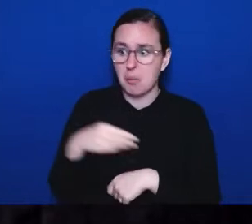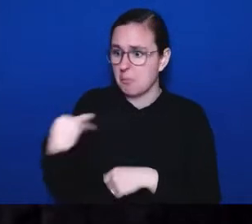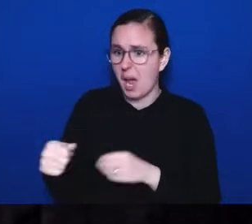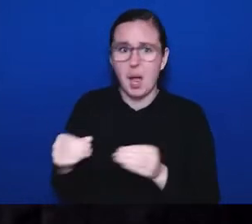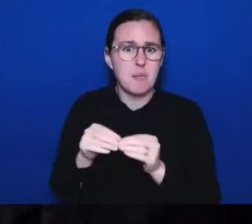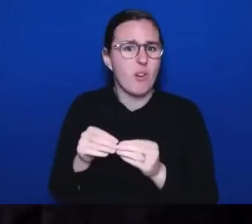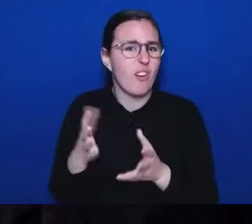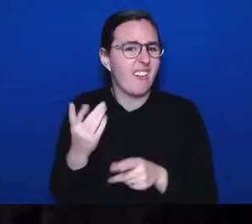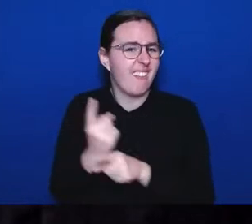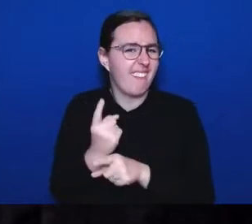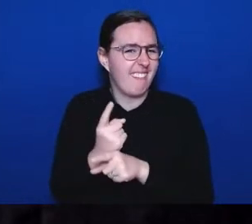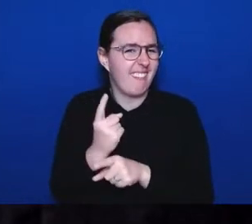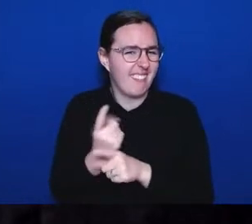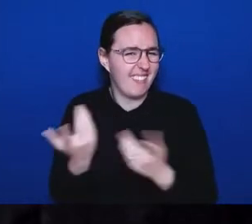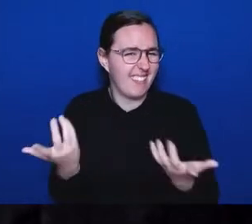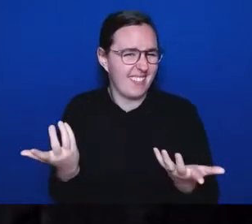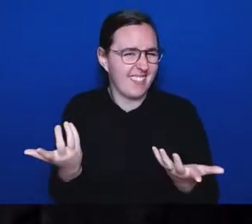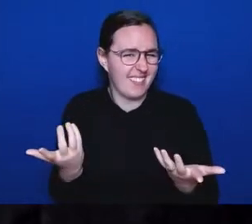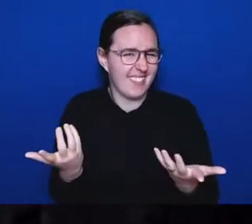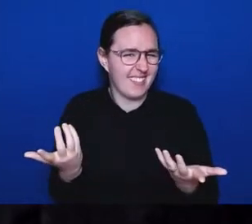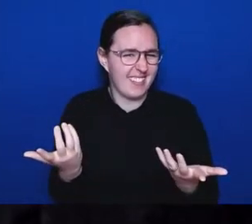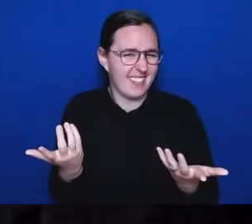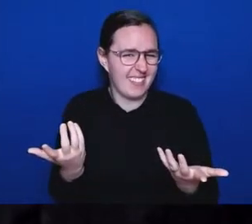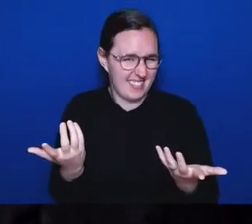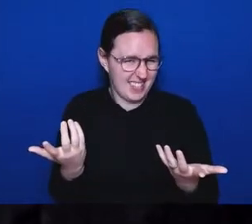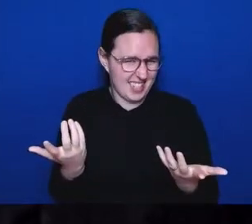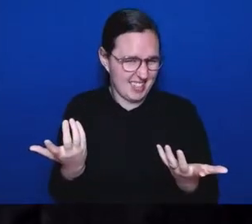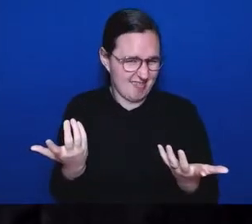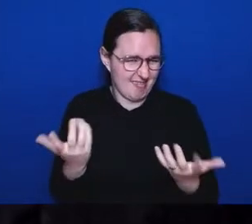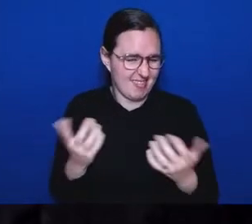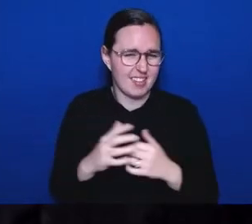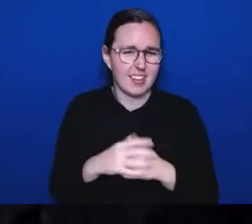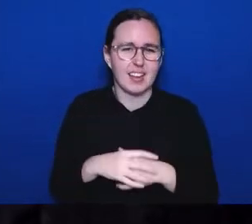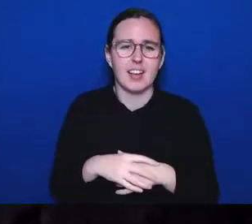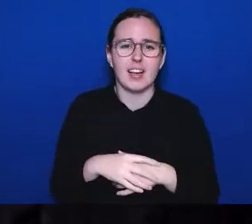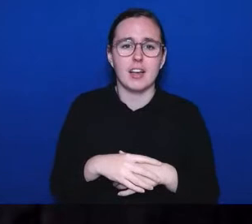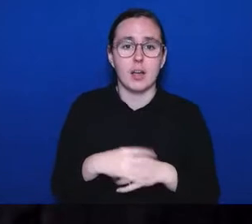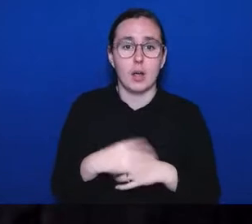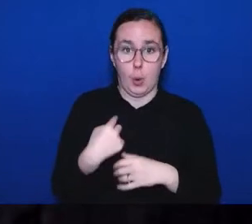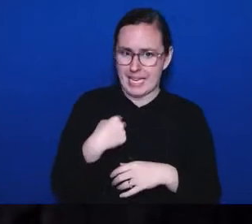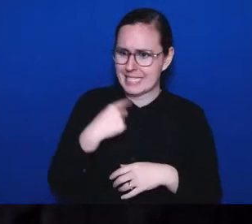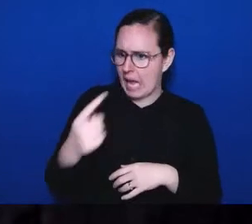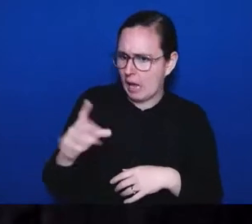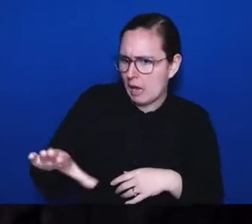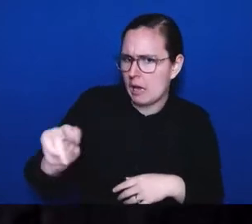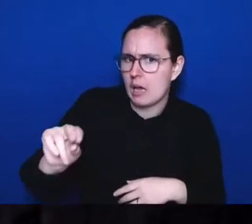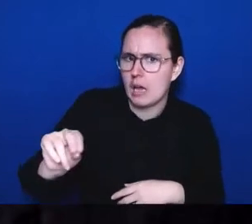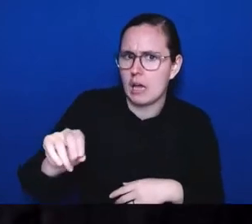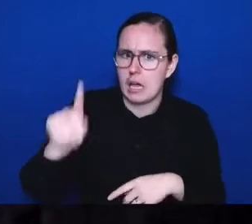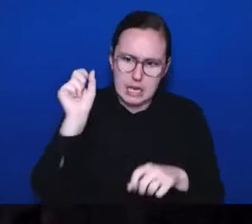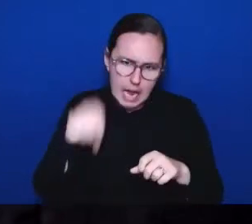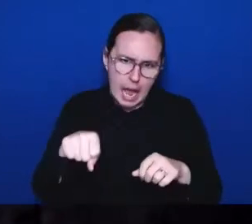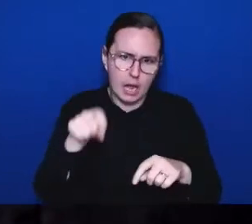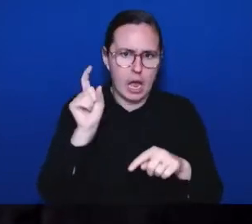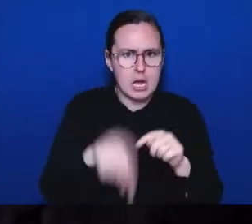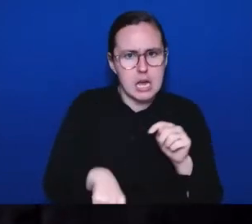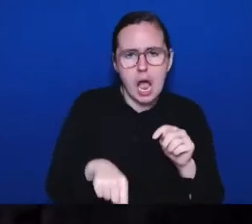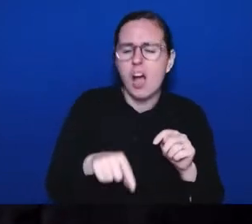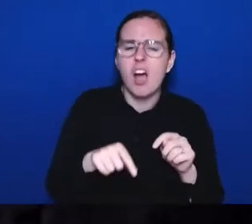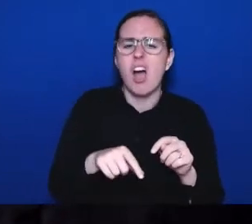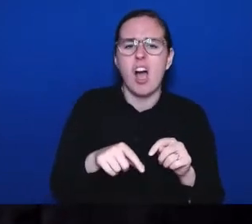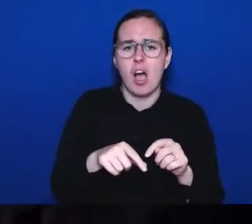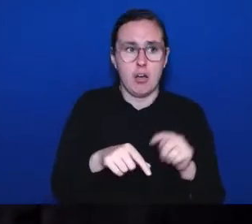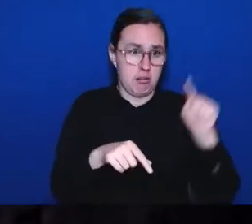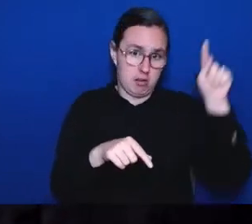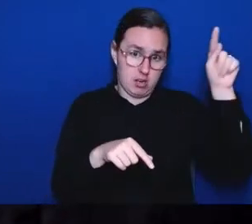patients and all those patients who are both unattached and attached to get the care that they need. So this is